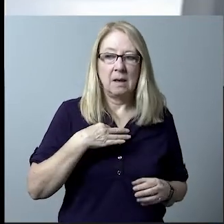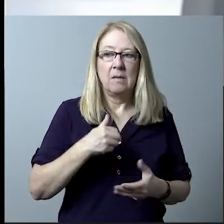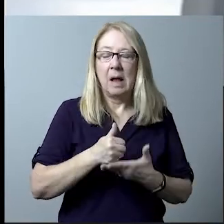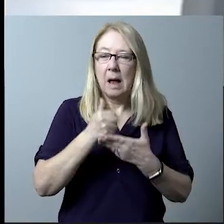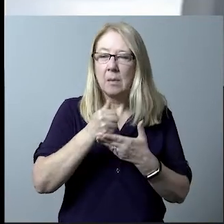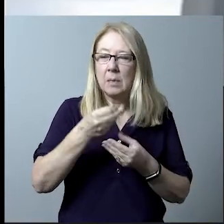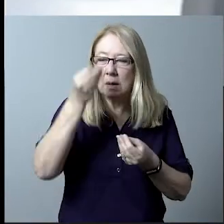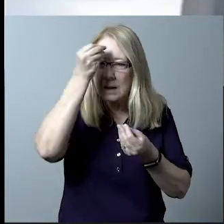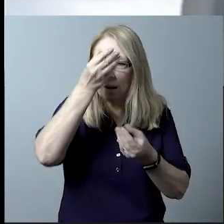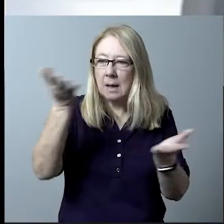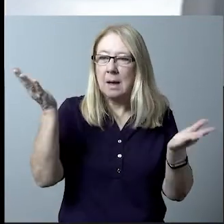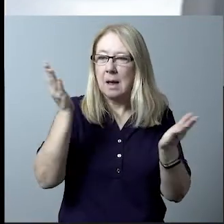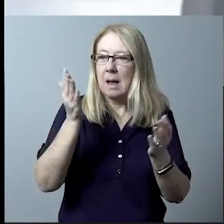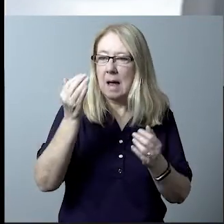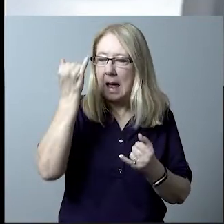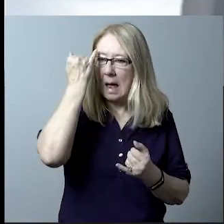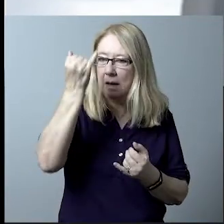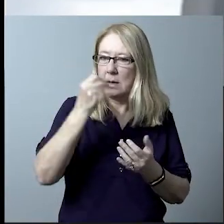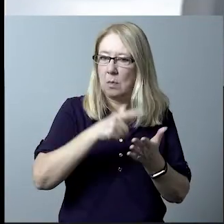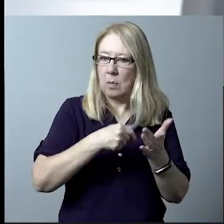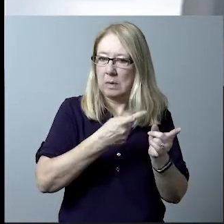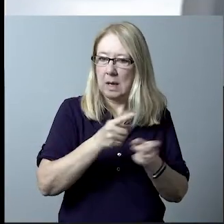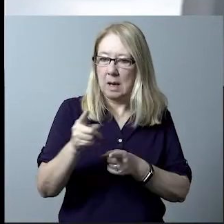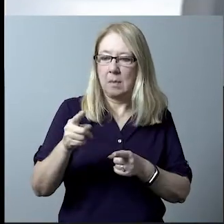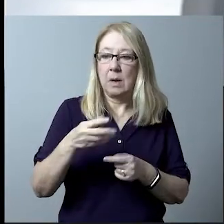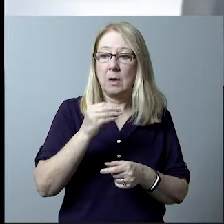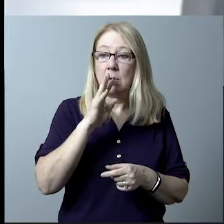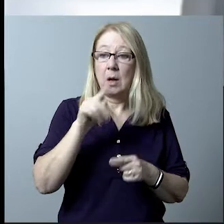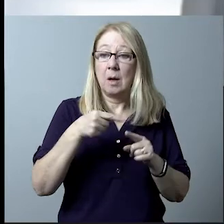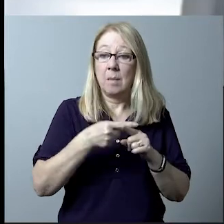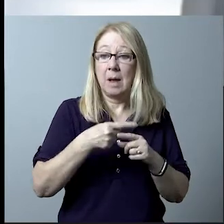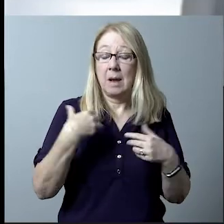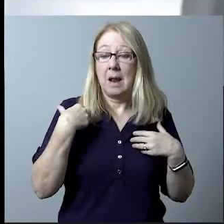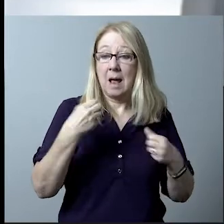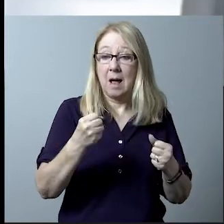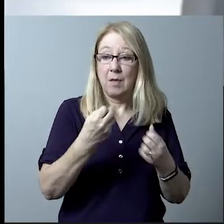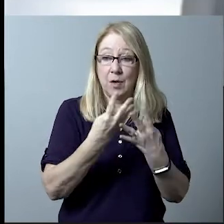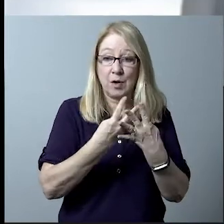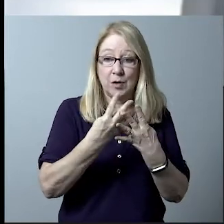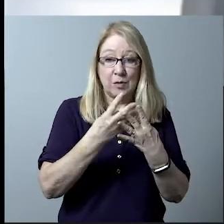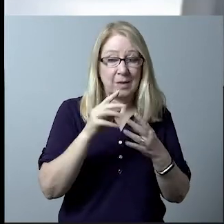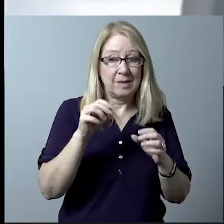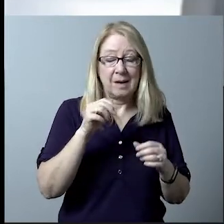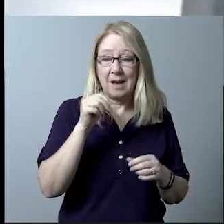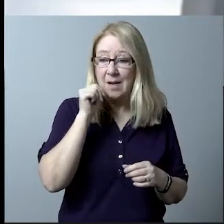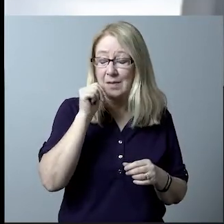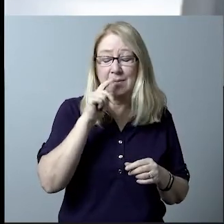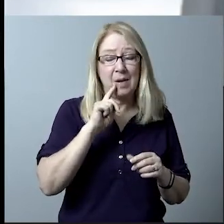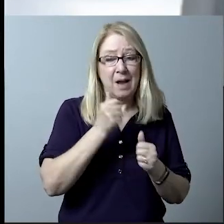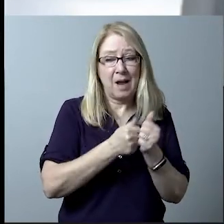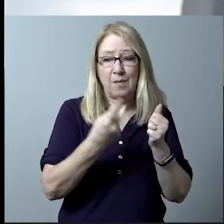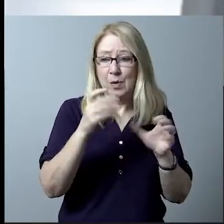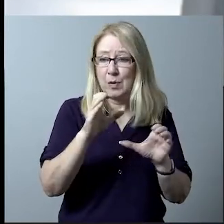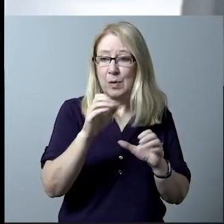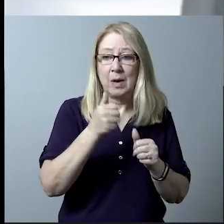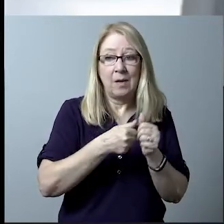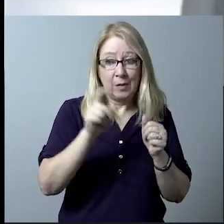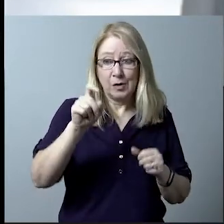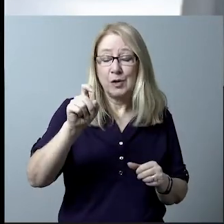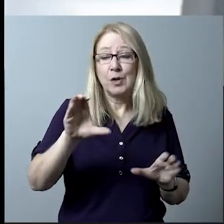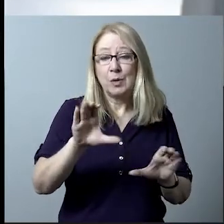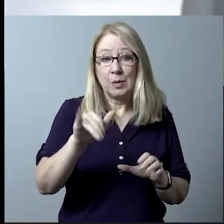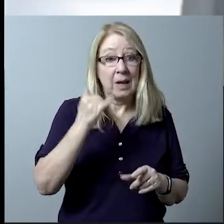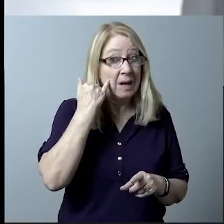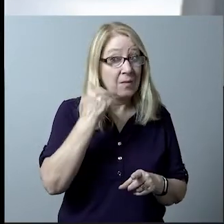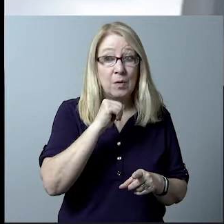staff, just to try to help give everybody an idea of what's happening. Related to the daily health screening, it's great. Lots of people are doing it every day.